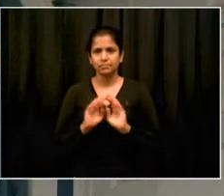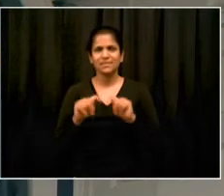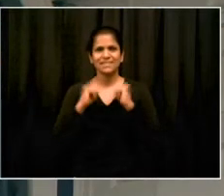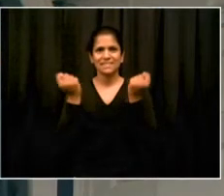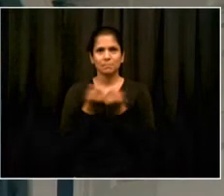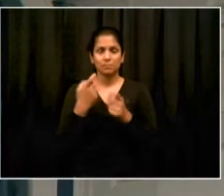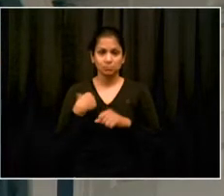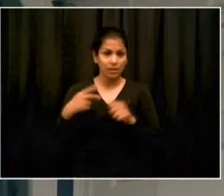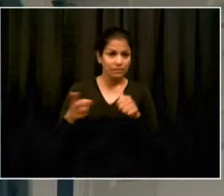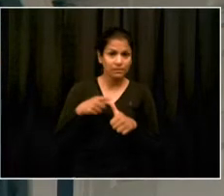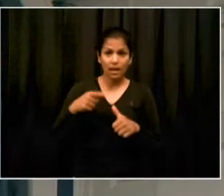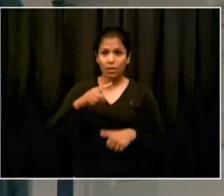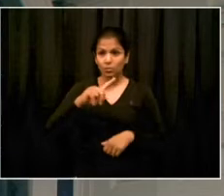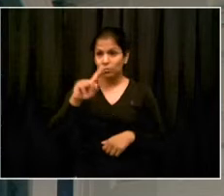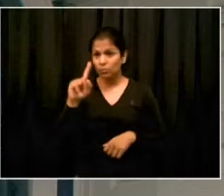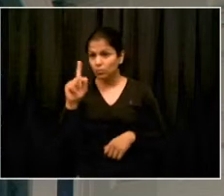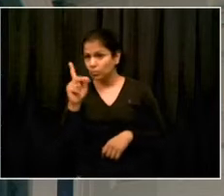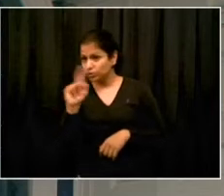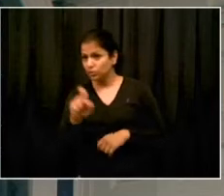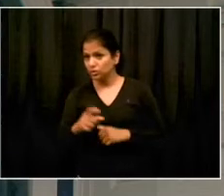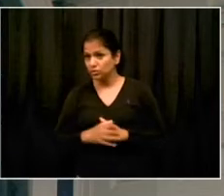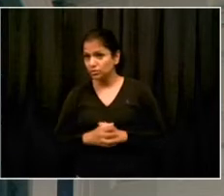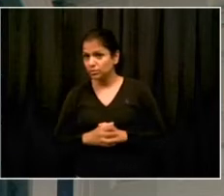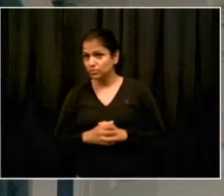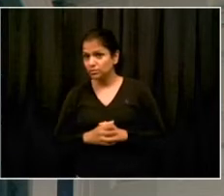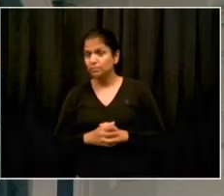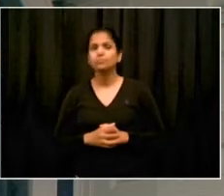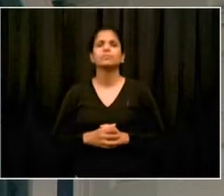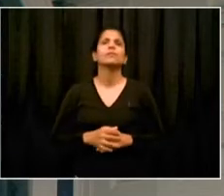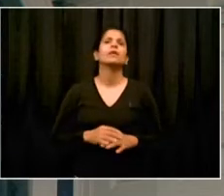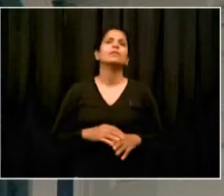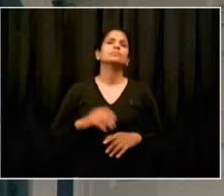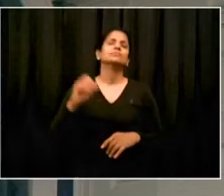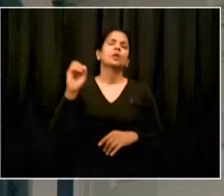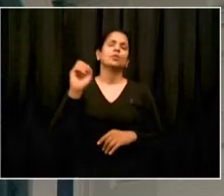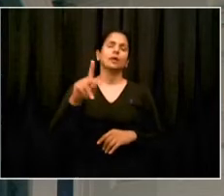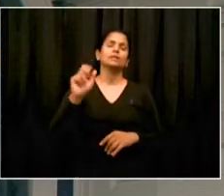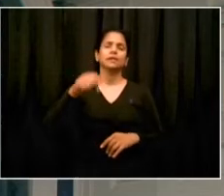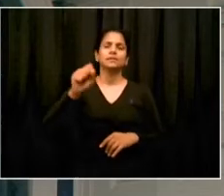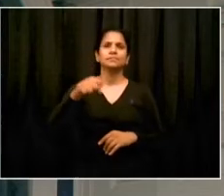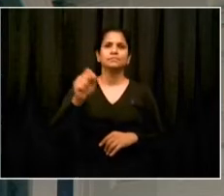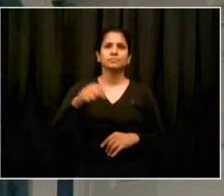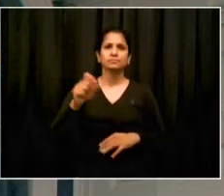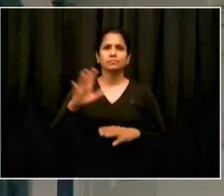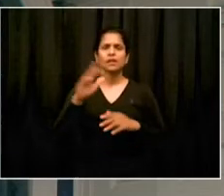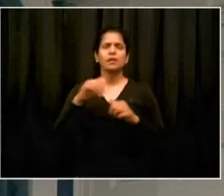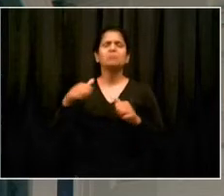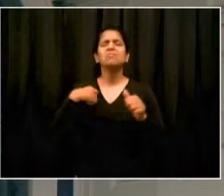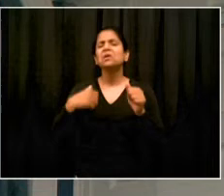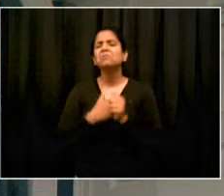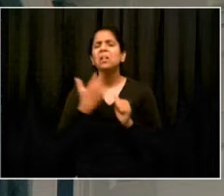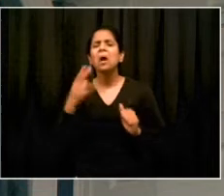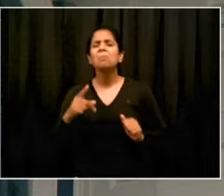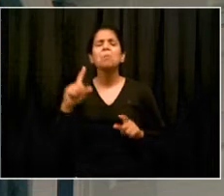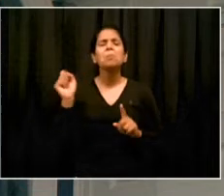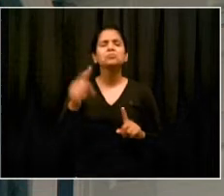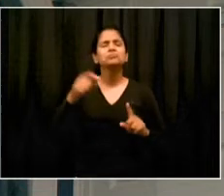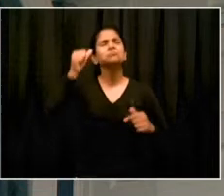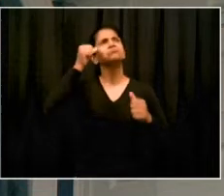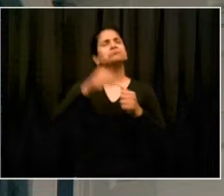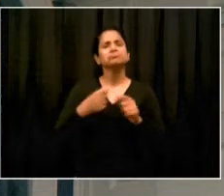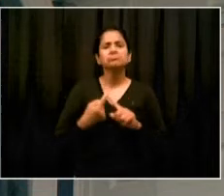Okay, thank you. And to follow up on that, and then if you don't mind, so